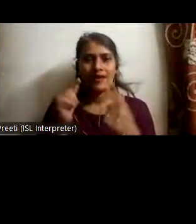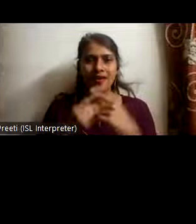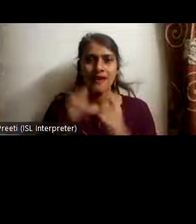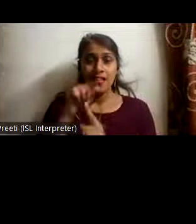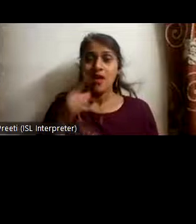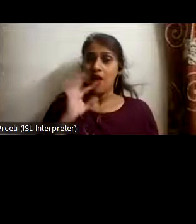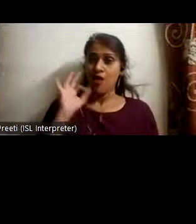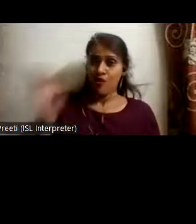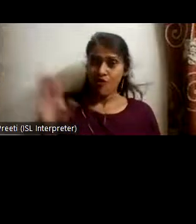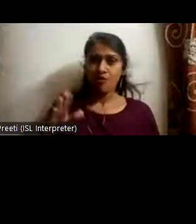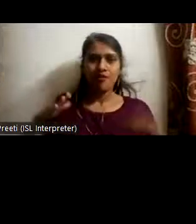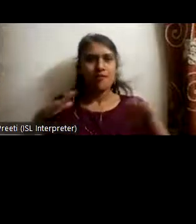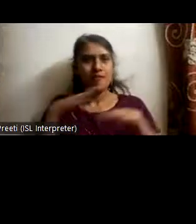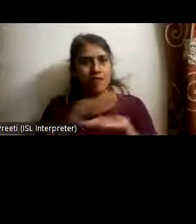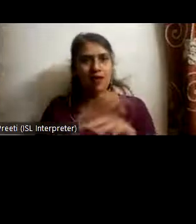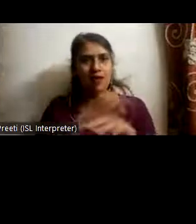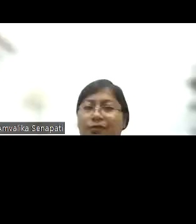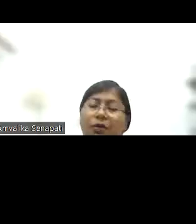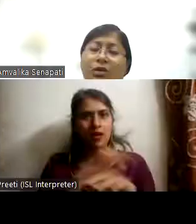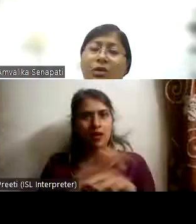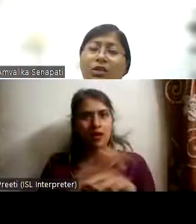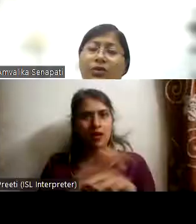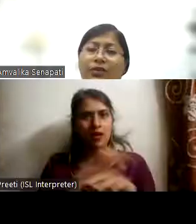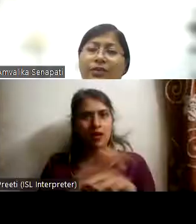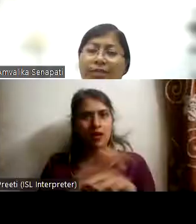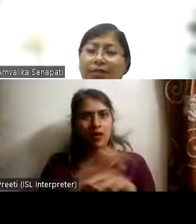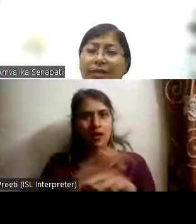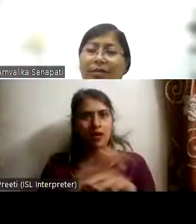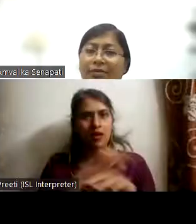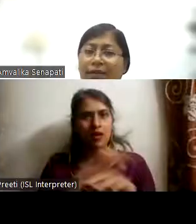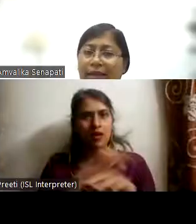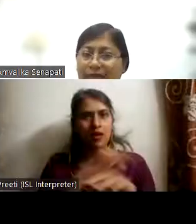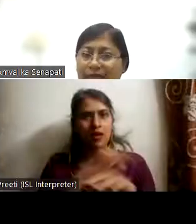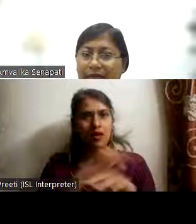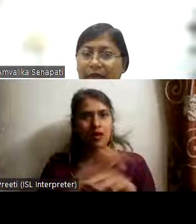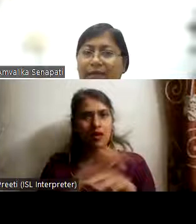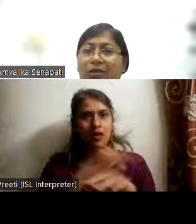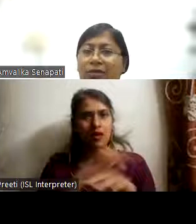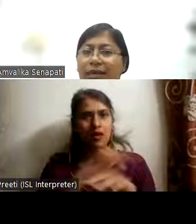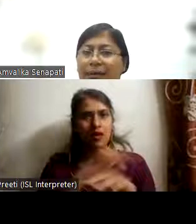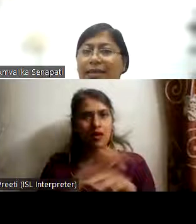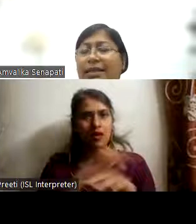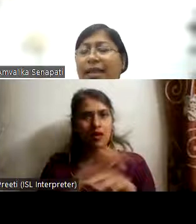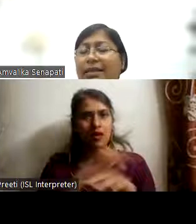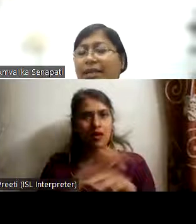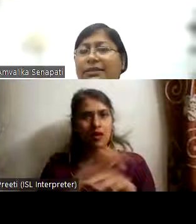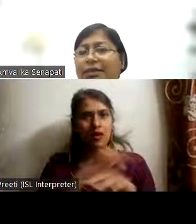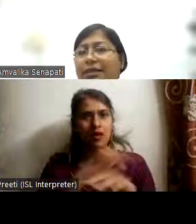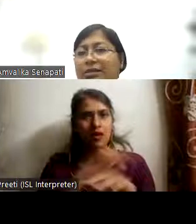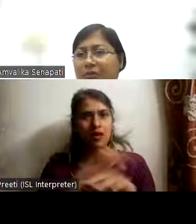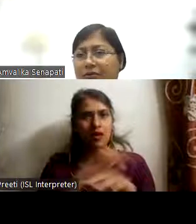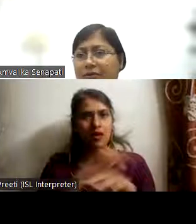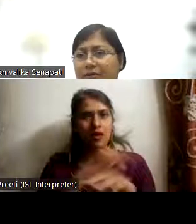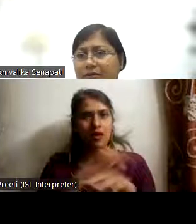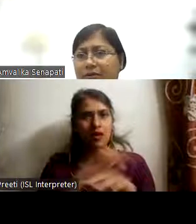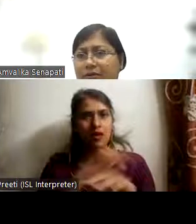no understanding, absolutely no understanding what the ramp was for. So when you see the ramp here on the left, it goes up and it hits the